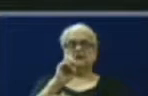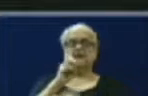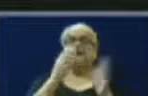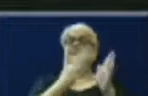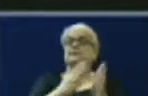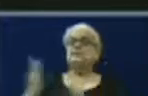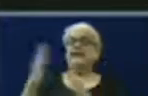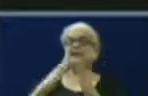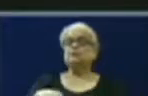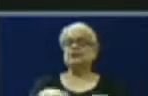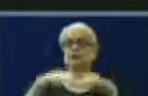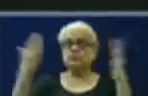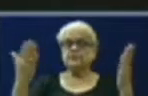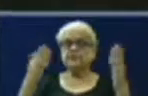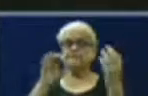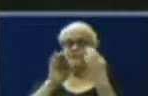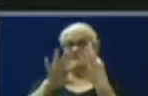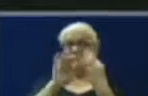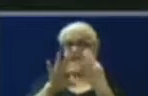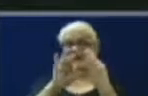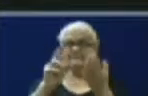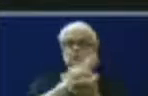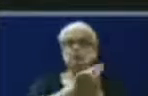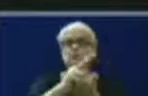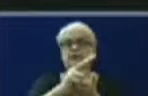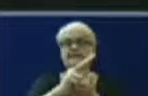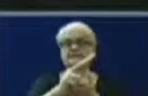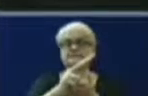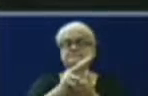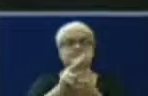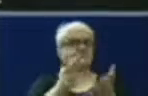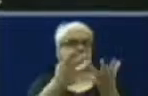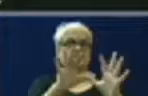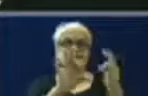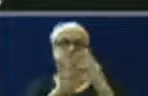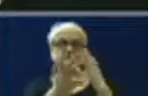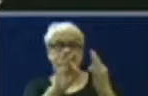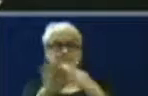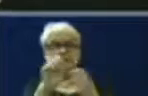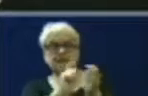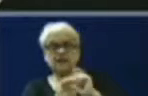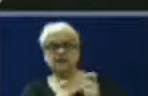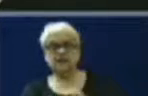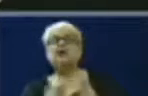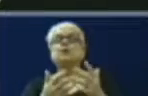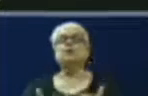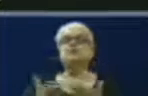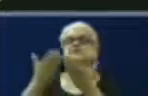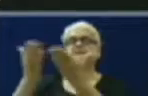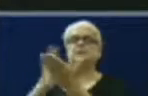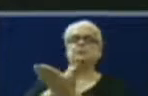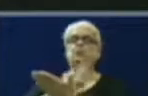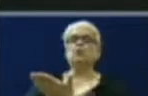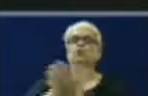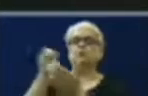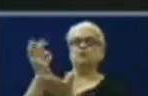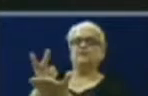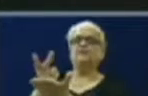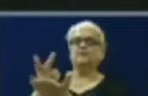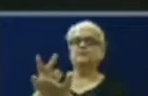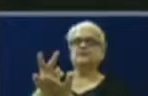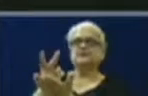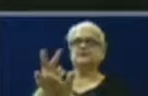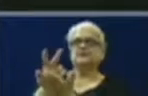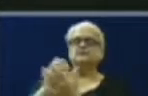next 2 weeks, and then, as we said, submitted for board approval at the November 9th board meeting. So thanks to all for